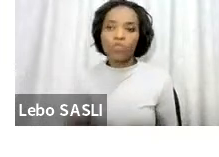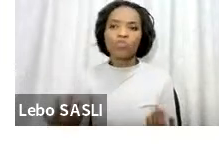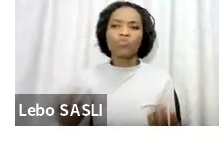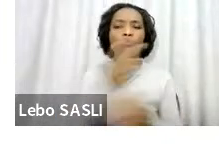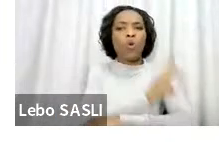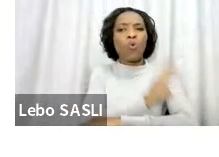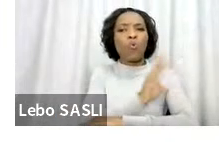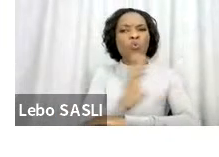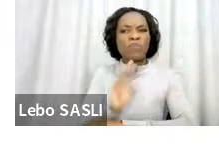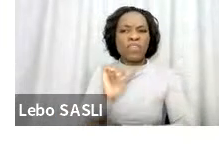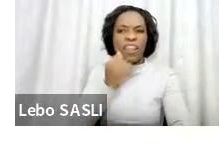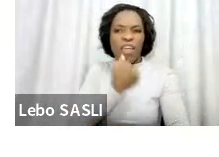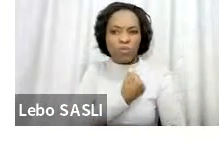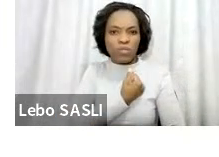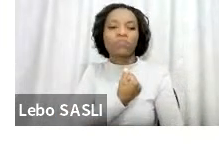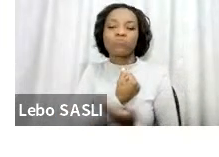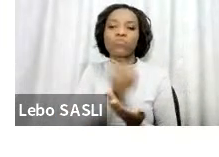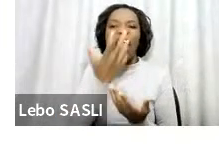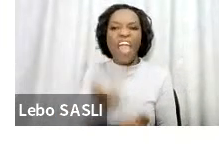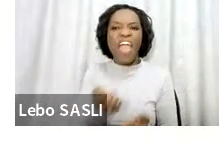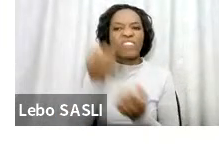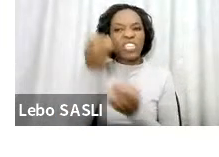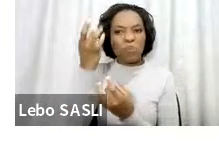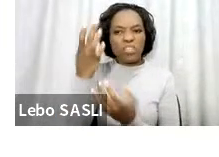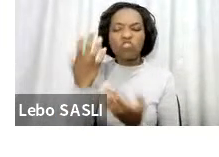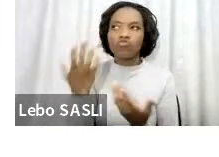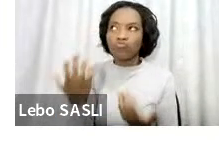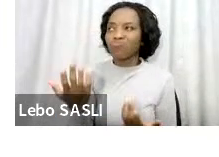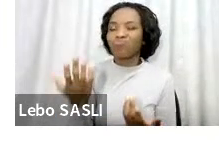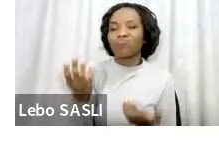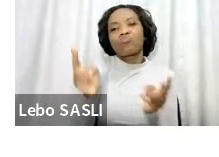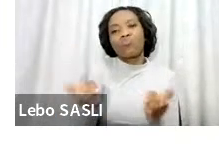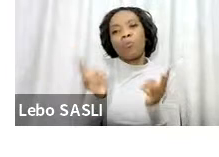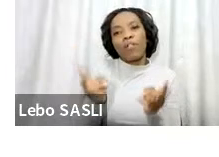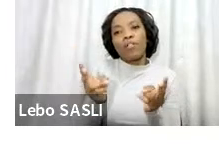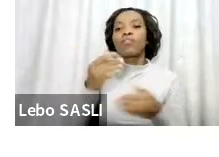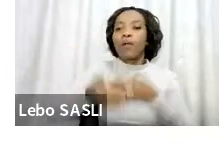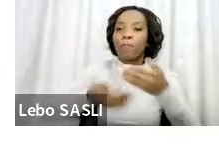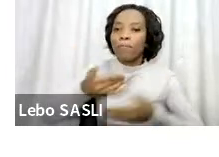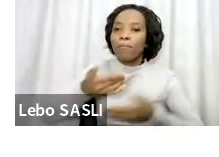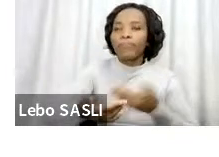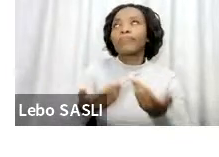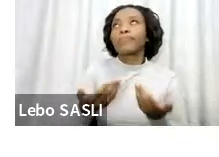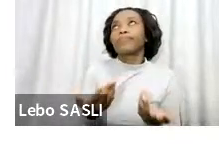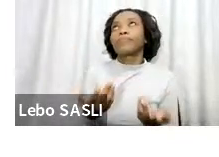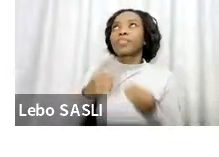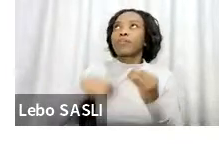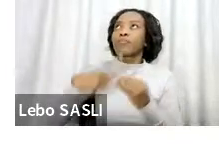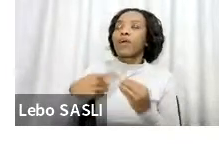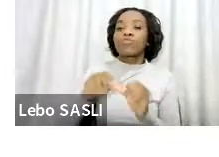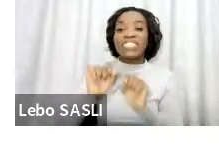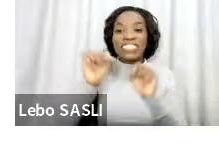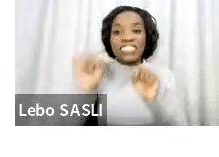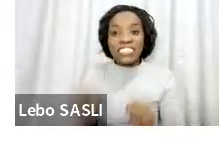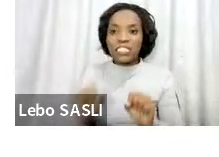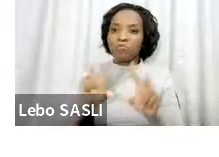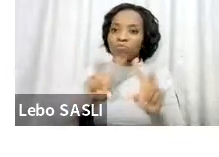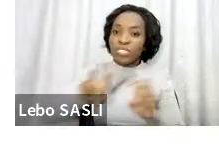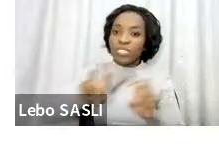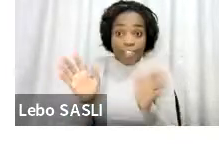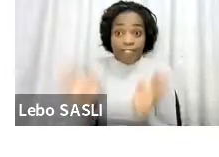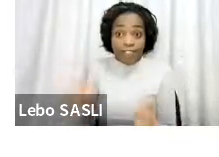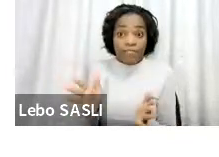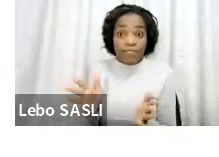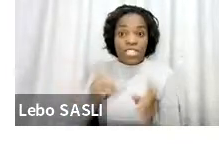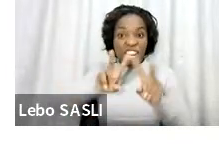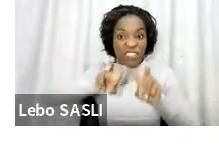has typical information in terms of systemic issues that we have investigated. This